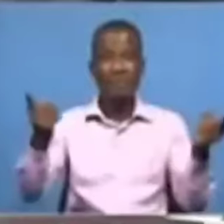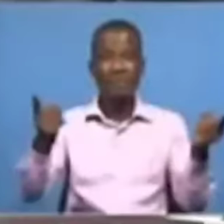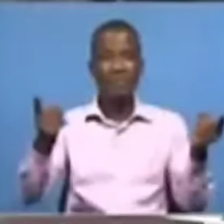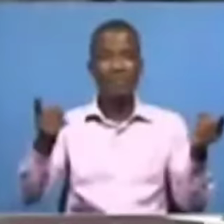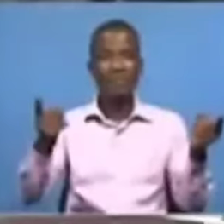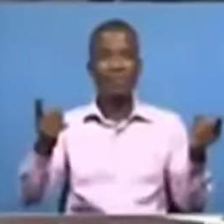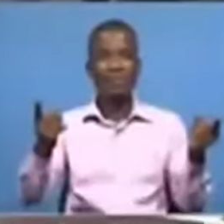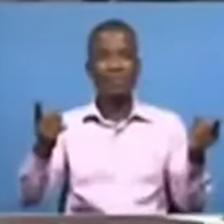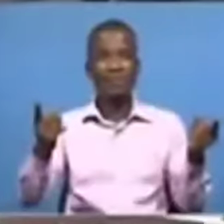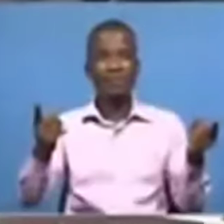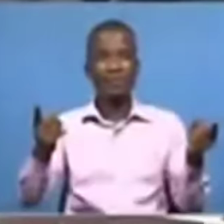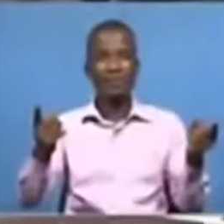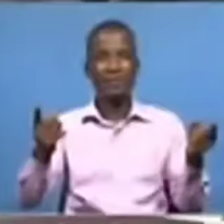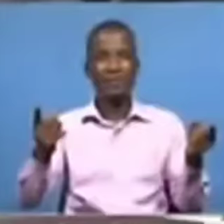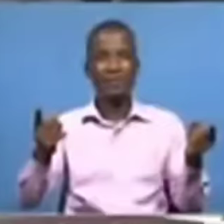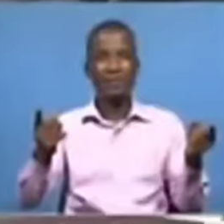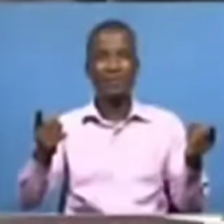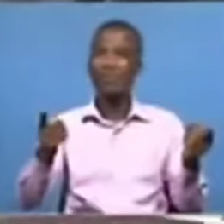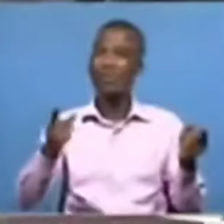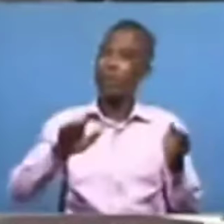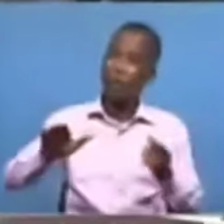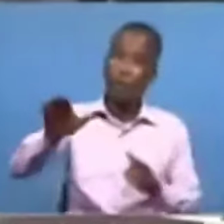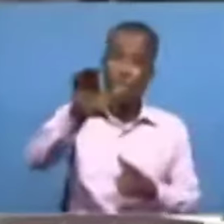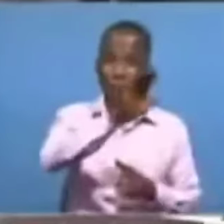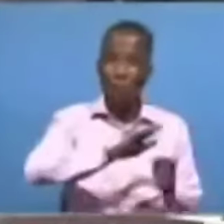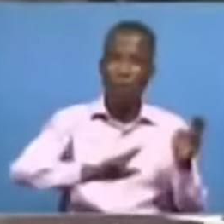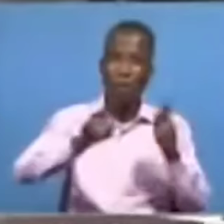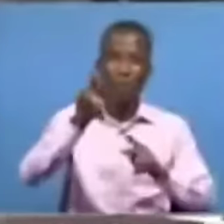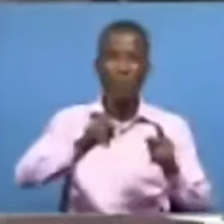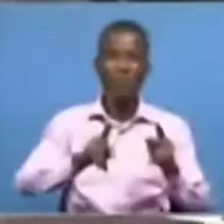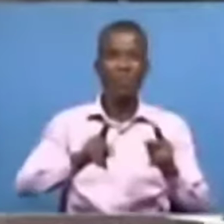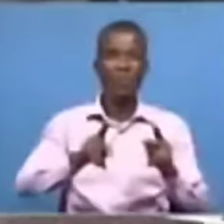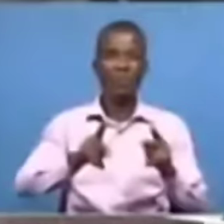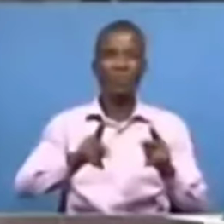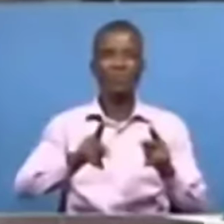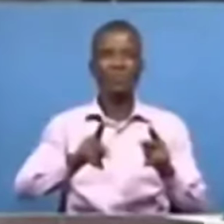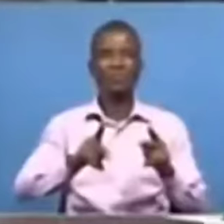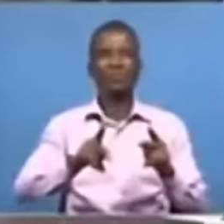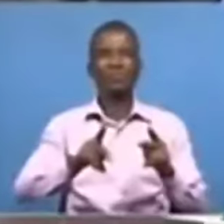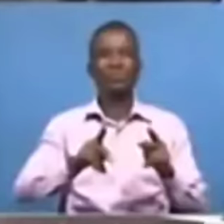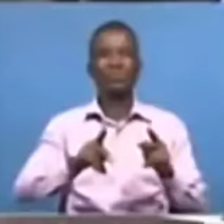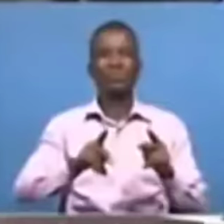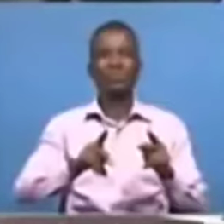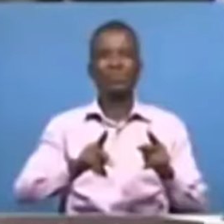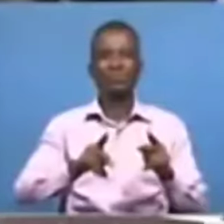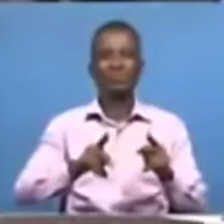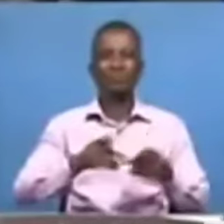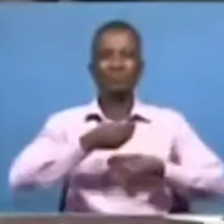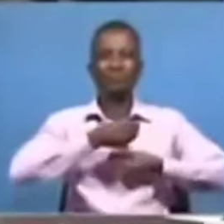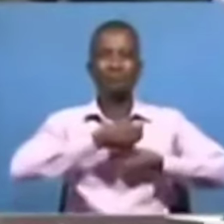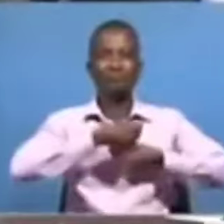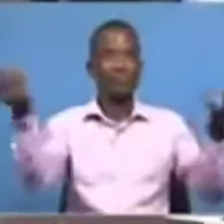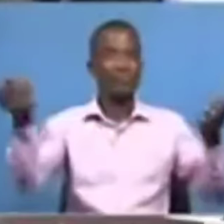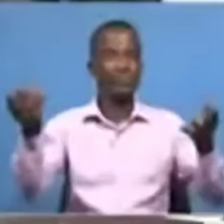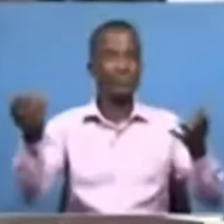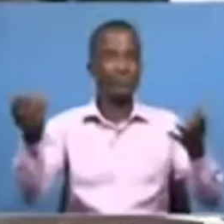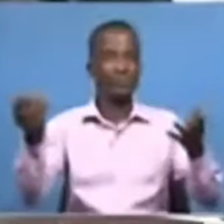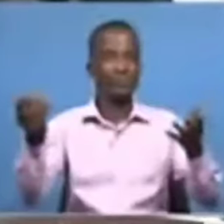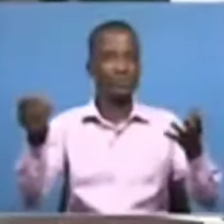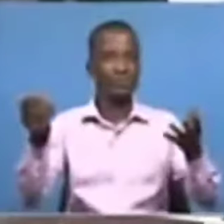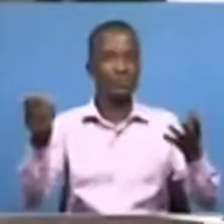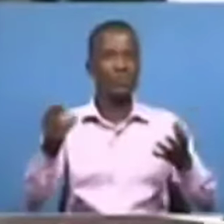and both mainstream and social media carried them and they went viral.